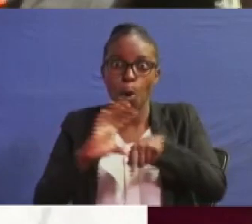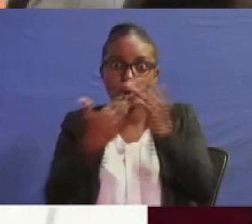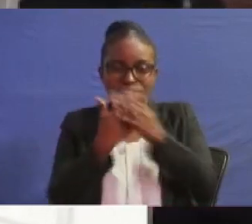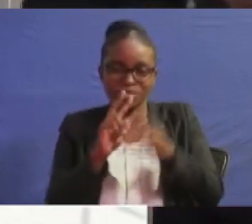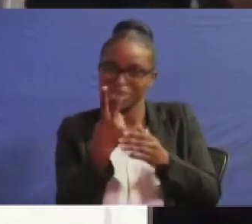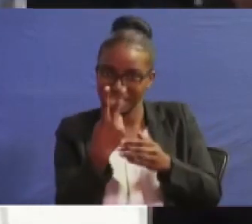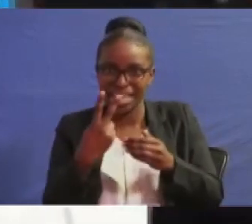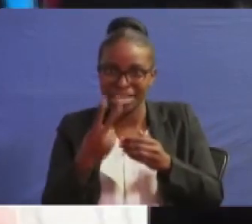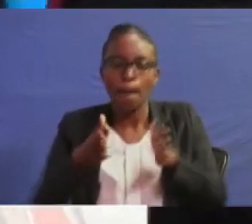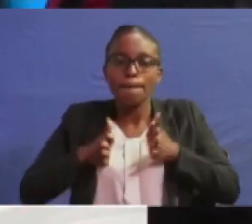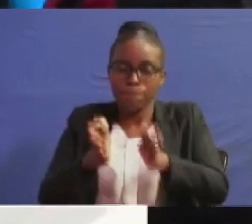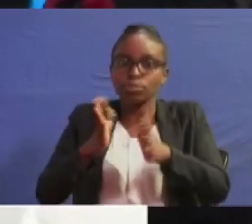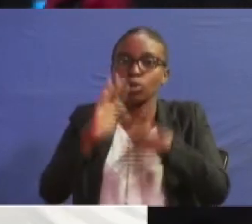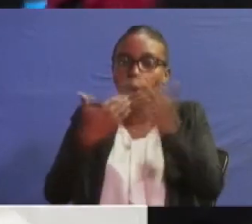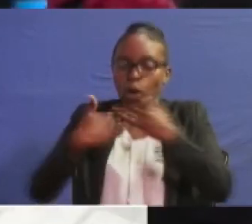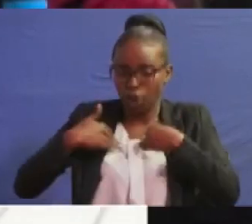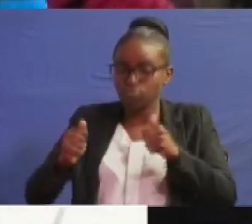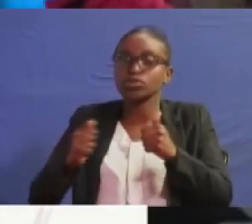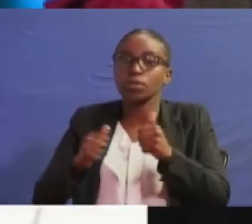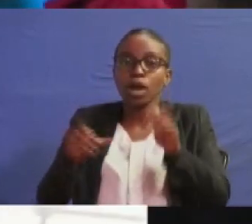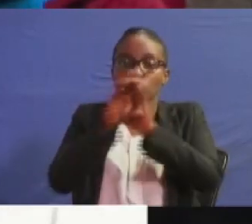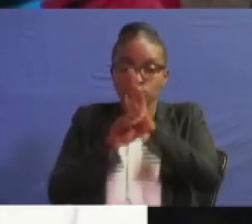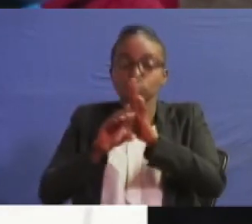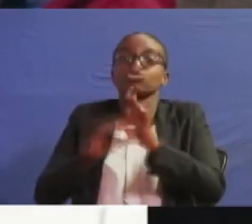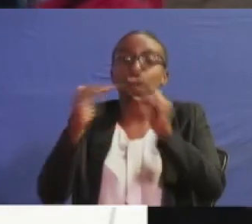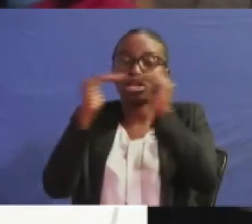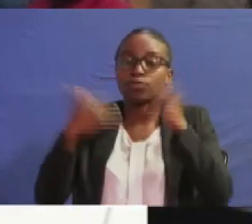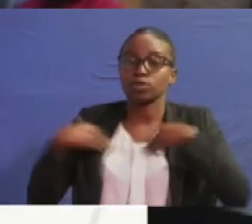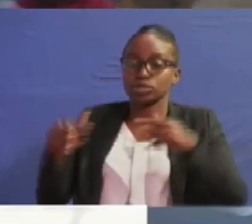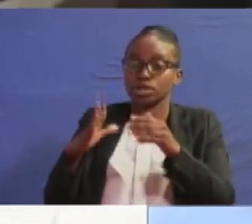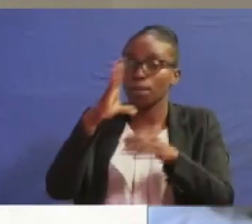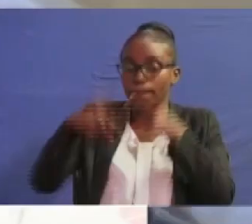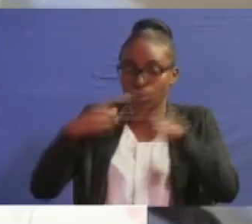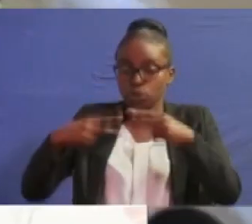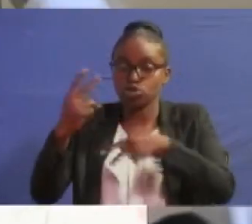of public participation at the constituency level, stating that the process is not to be